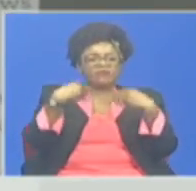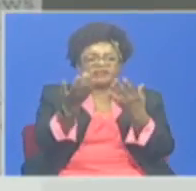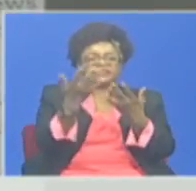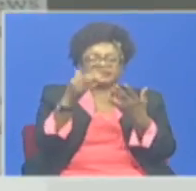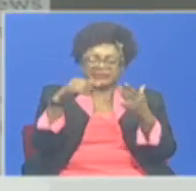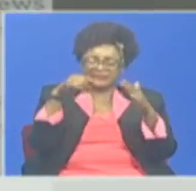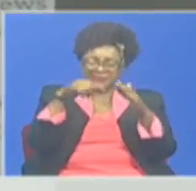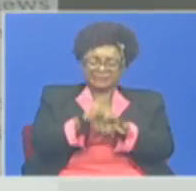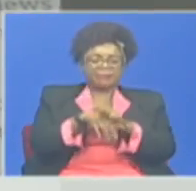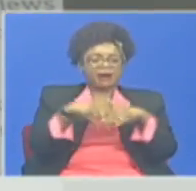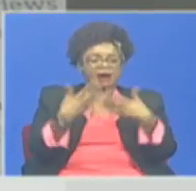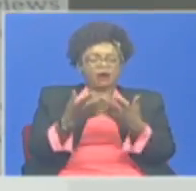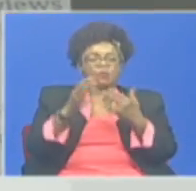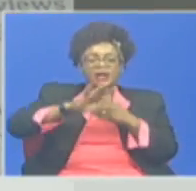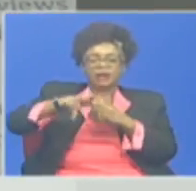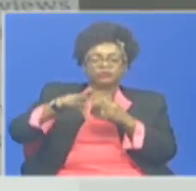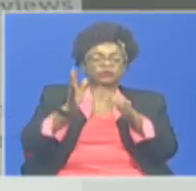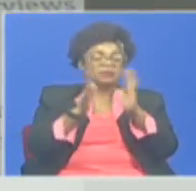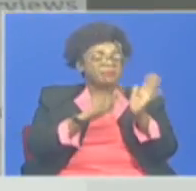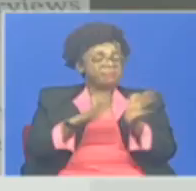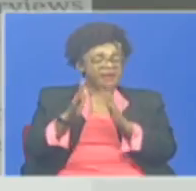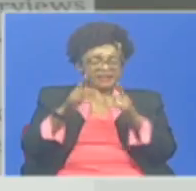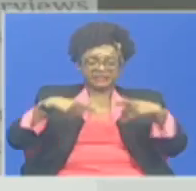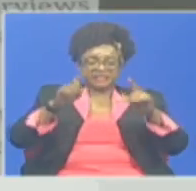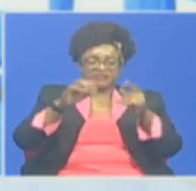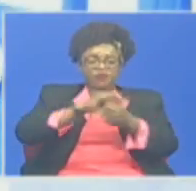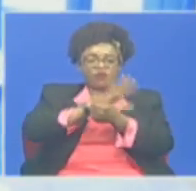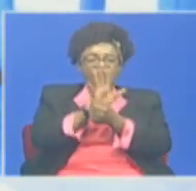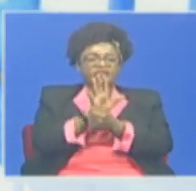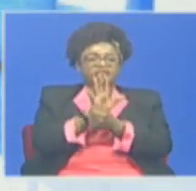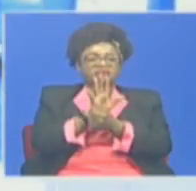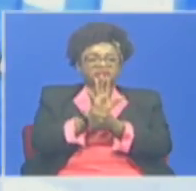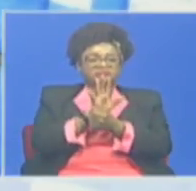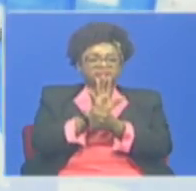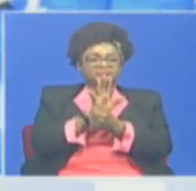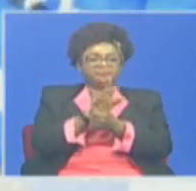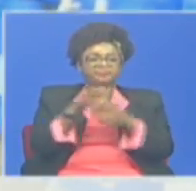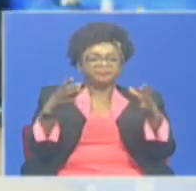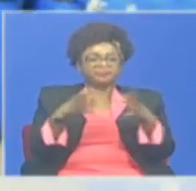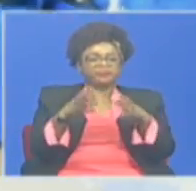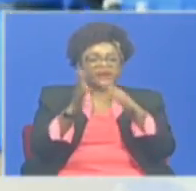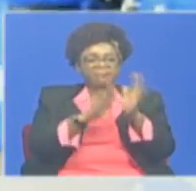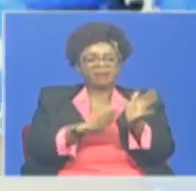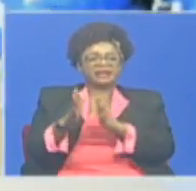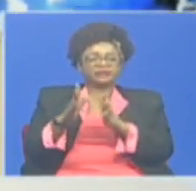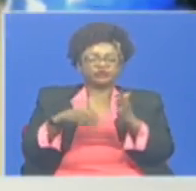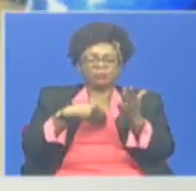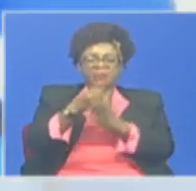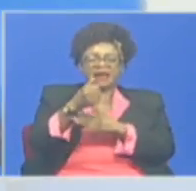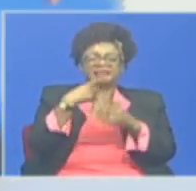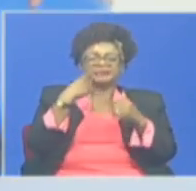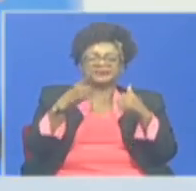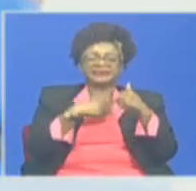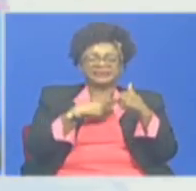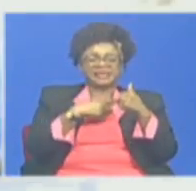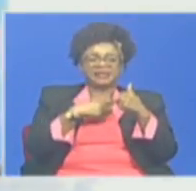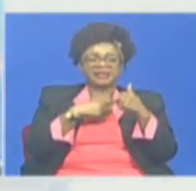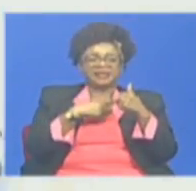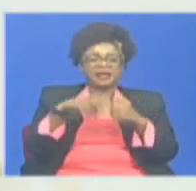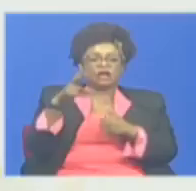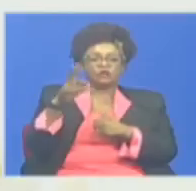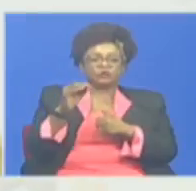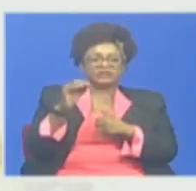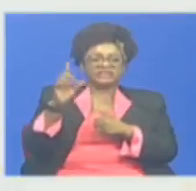the county was preparing itself for COVID-19. The team planned to acquire 600 20-litre tapped